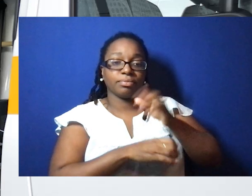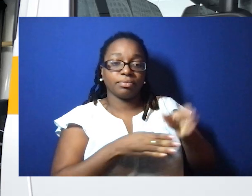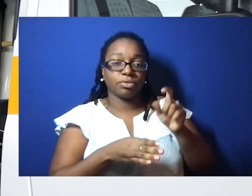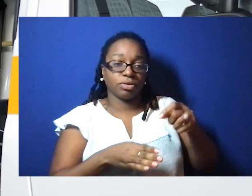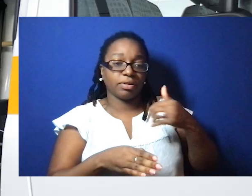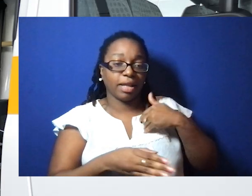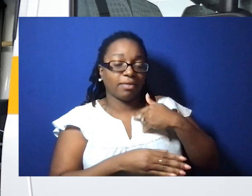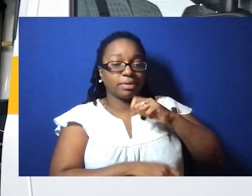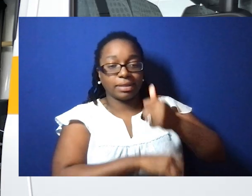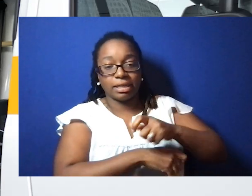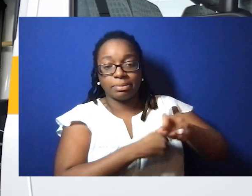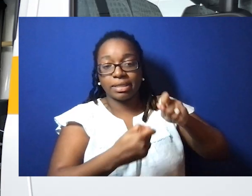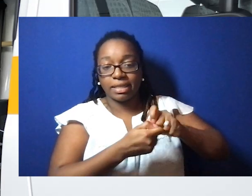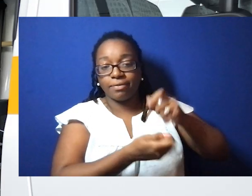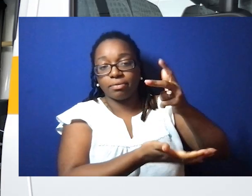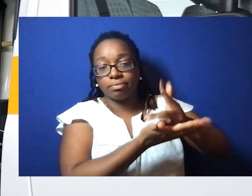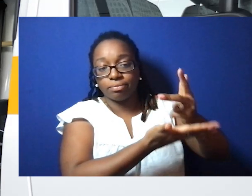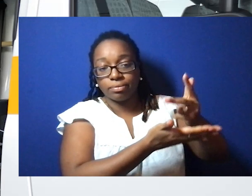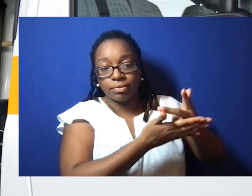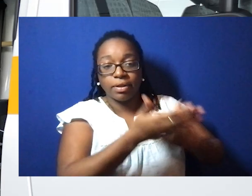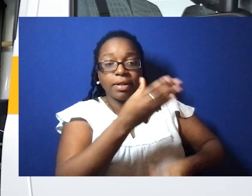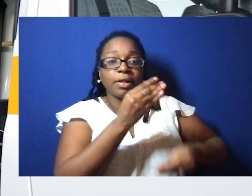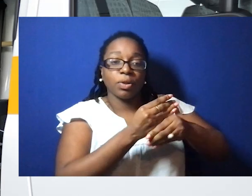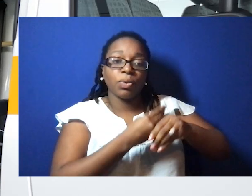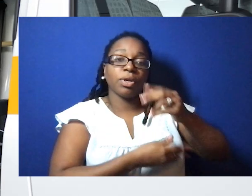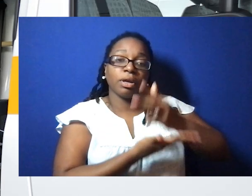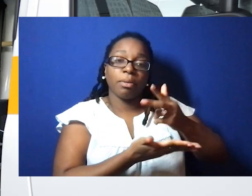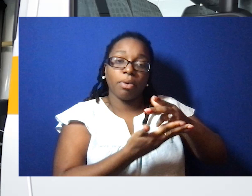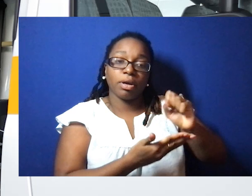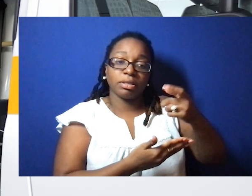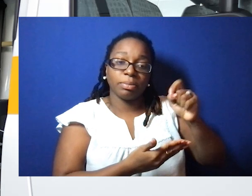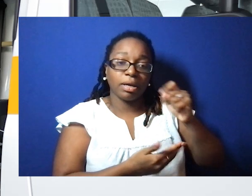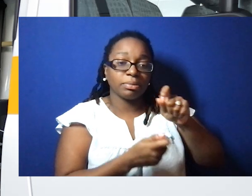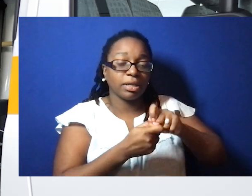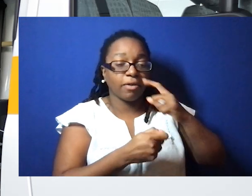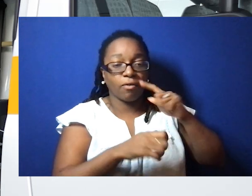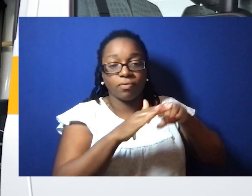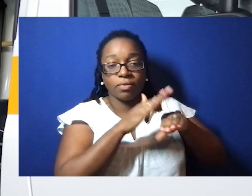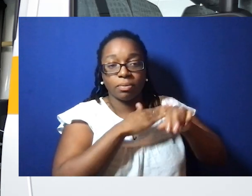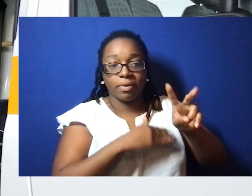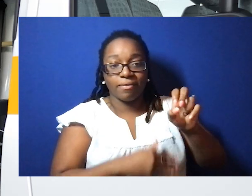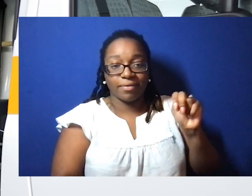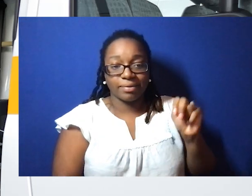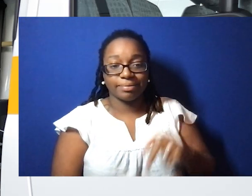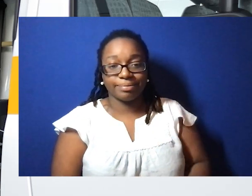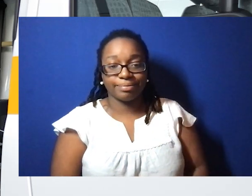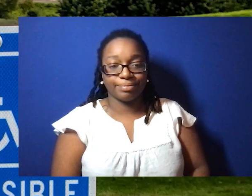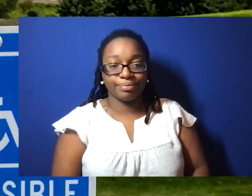should include designating additional parking spots, including additional parking spots specifically for accessible